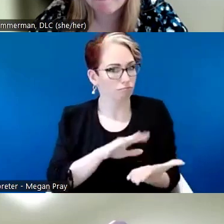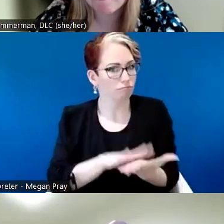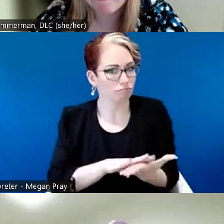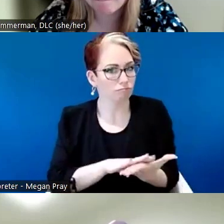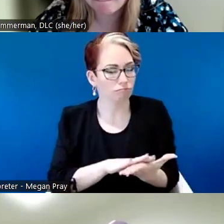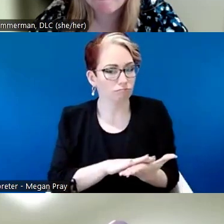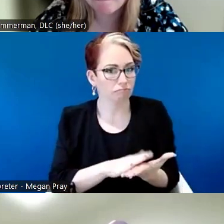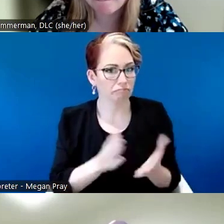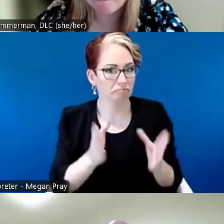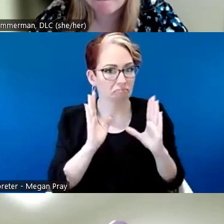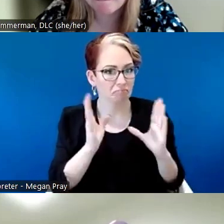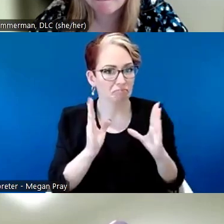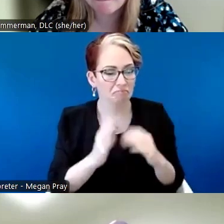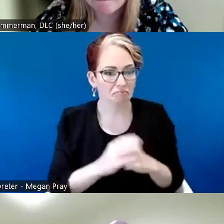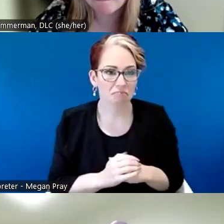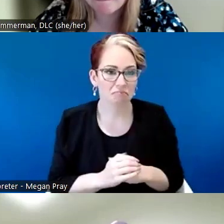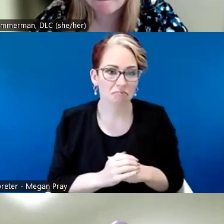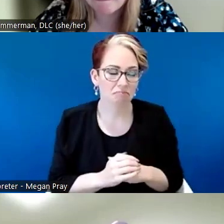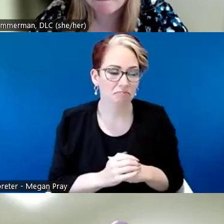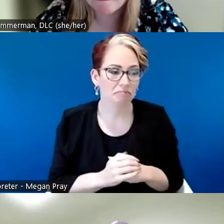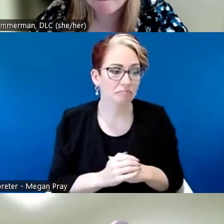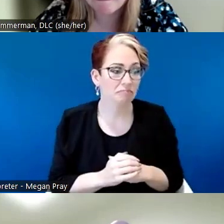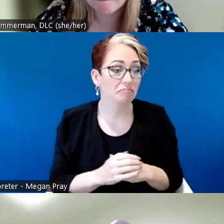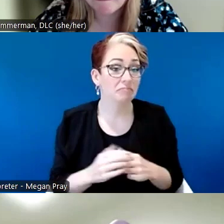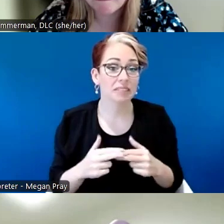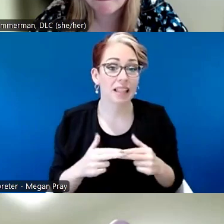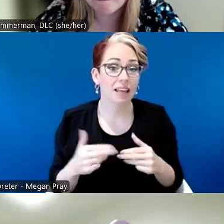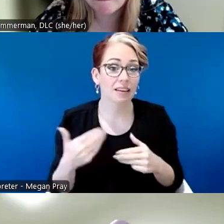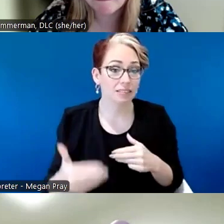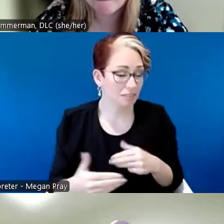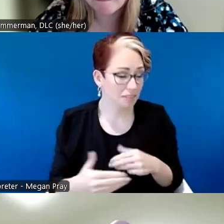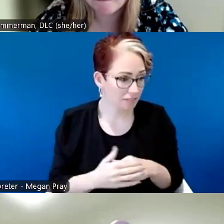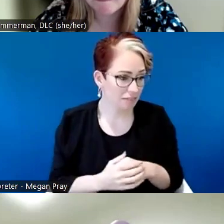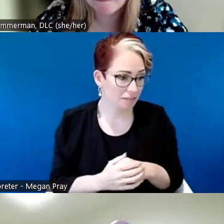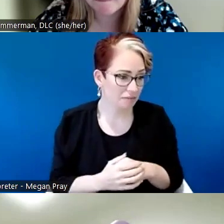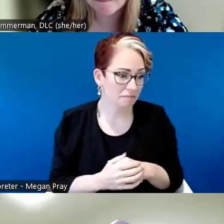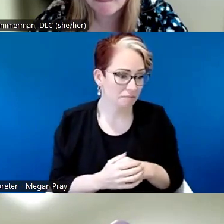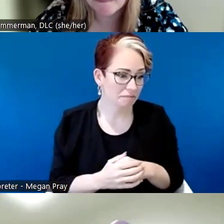attention. Next slide, please.